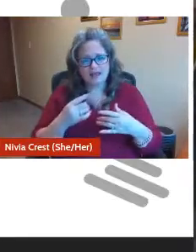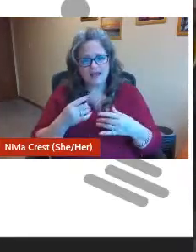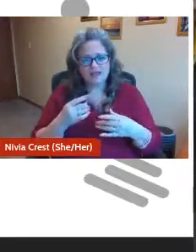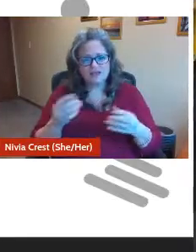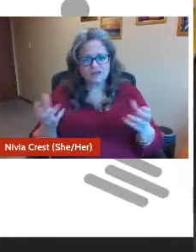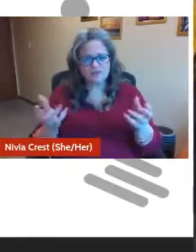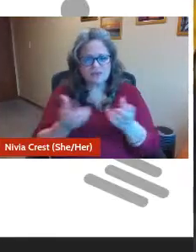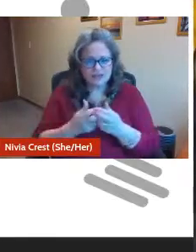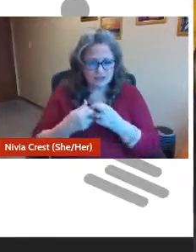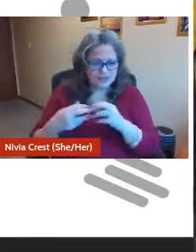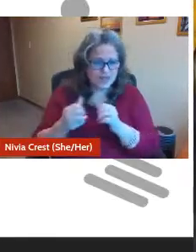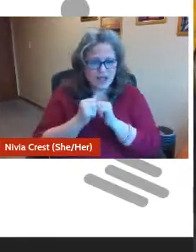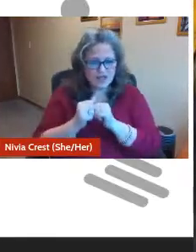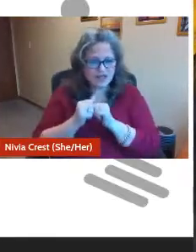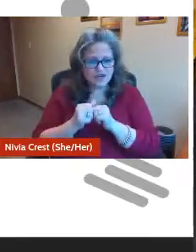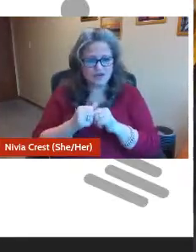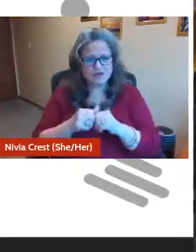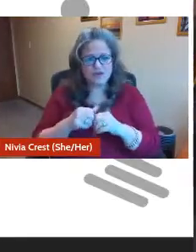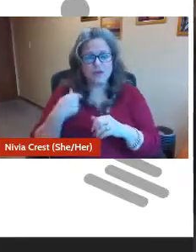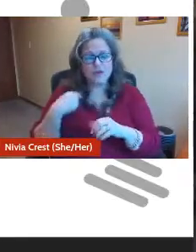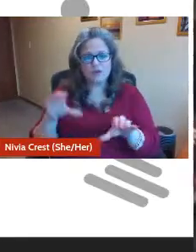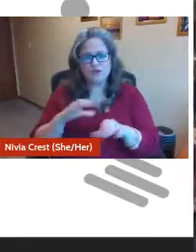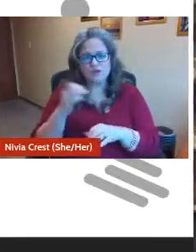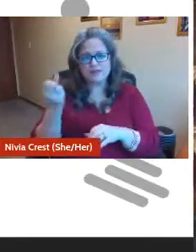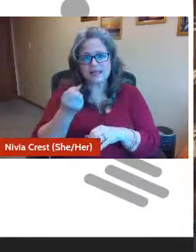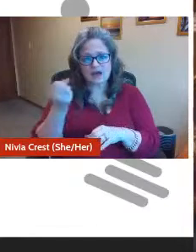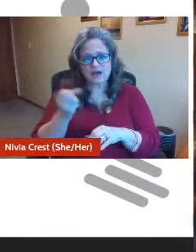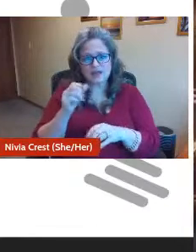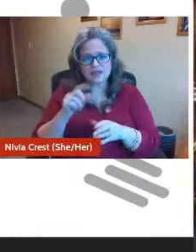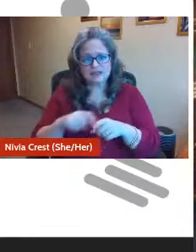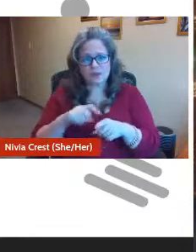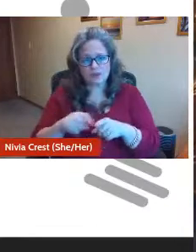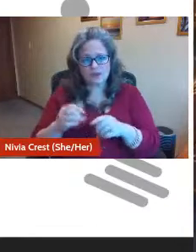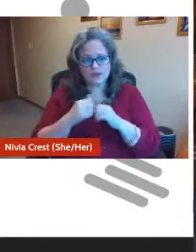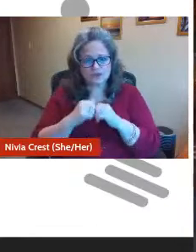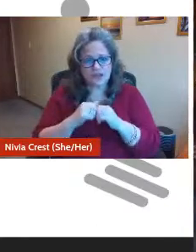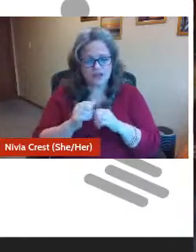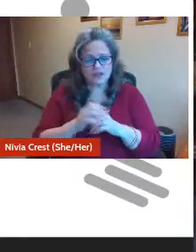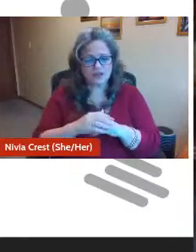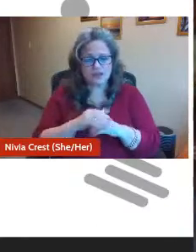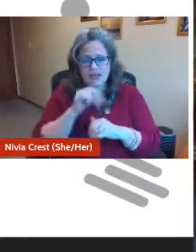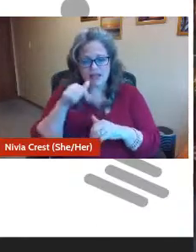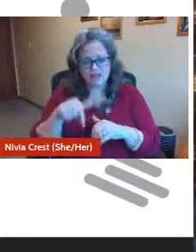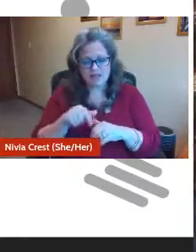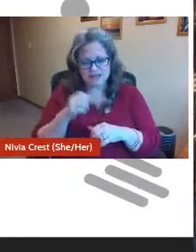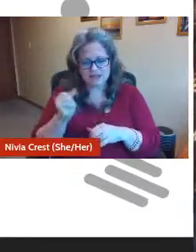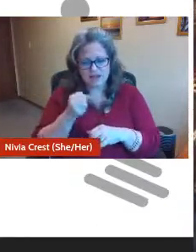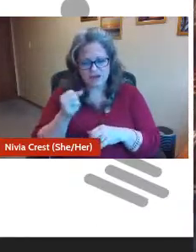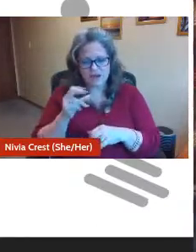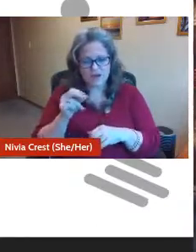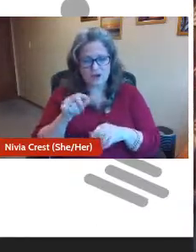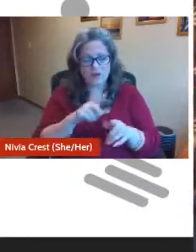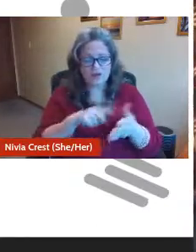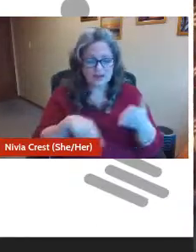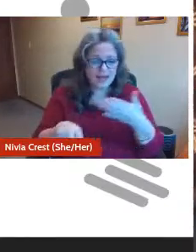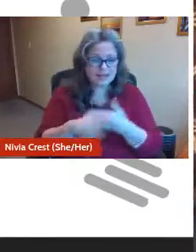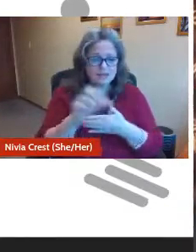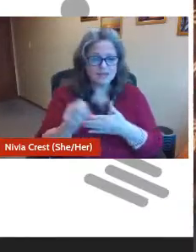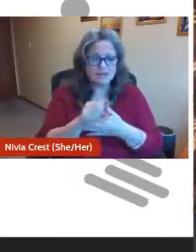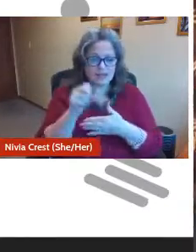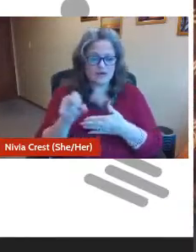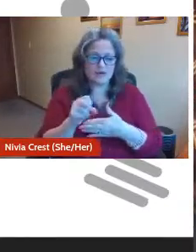Saturdays? Do Saturday sewing together. So now we have, not this Saturday here, but next Saturday, the Lord